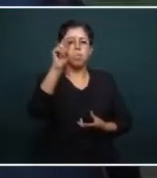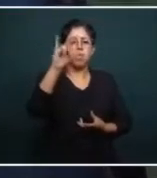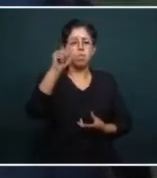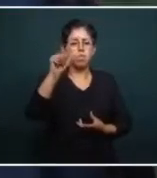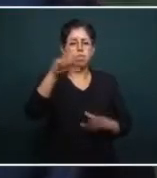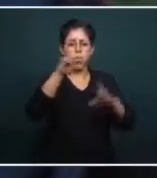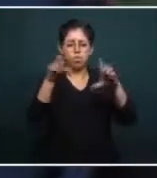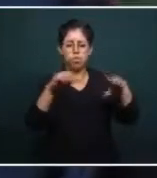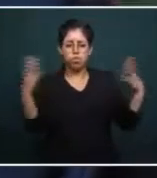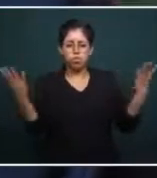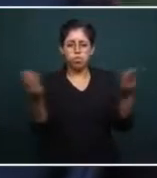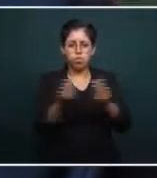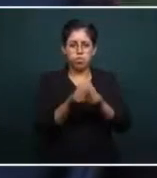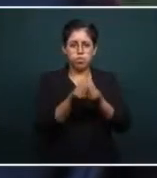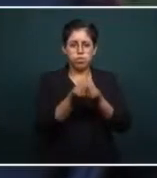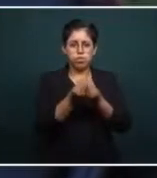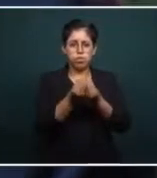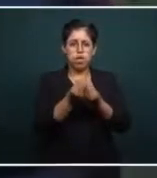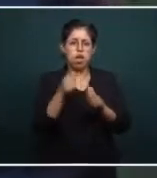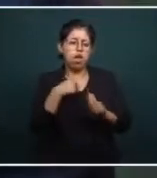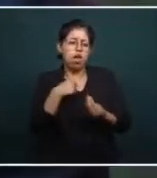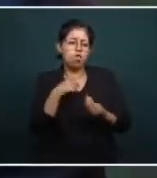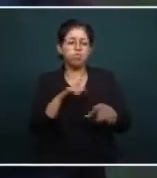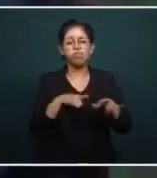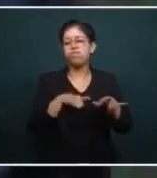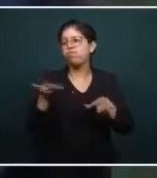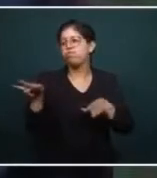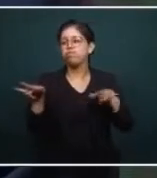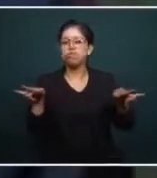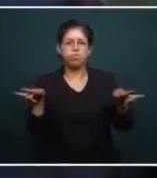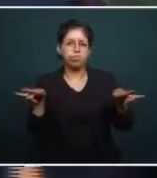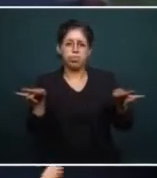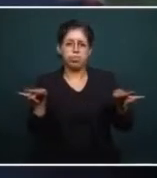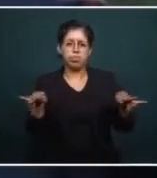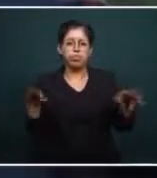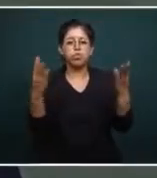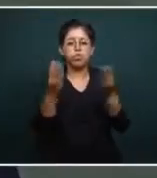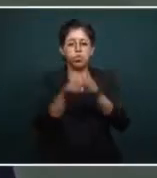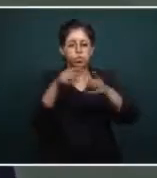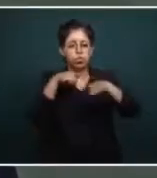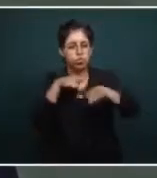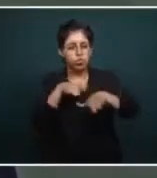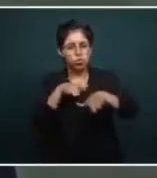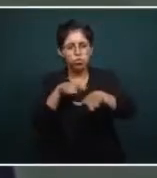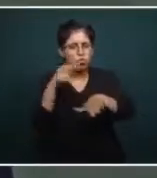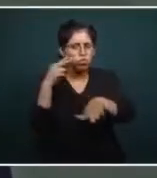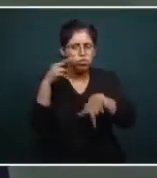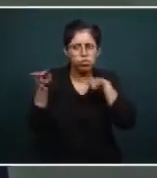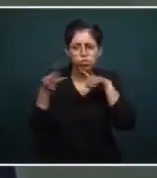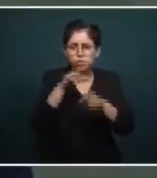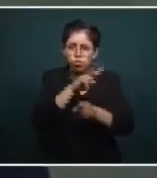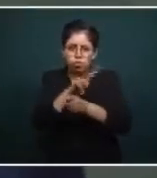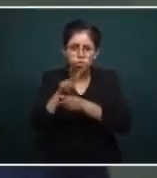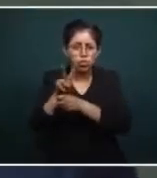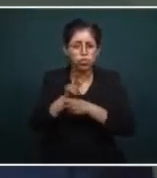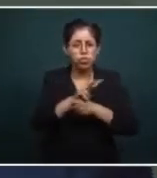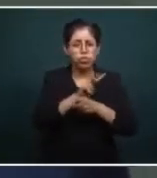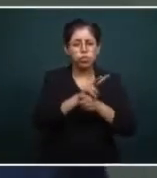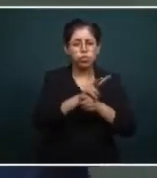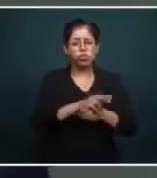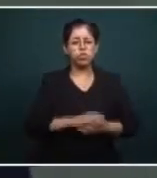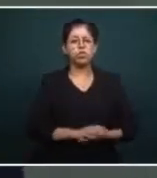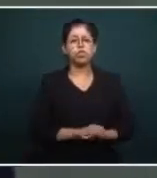their own behalf, es lo mismo. that's not the Estamos same. trabajando de manera So we're coordinada, working on a coordinated fashion Secretaría de Defensa, from